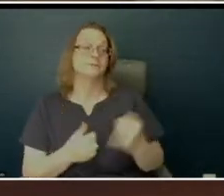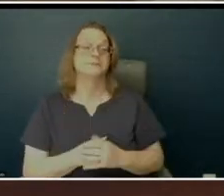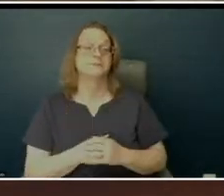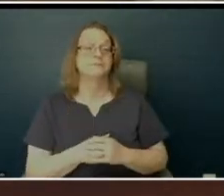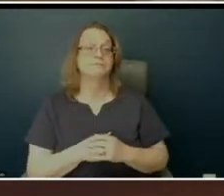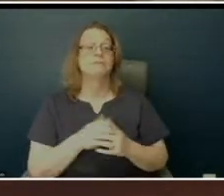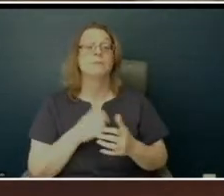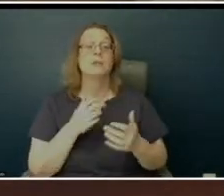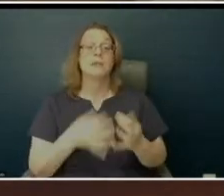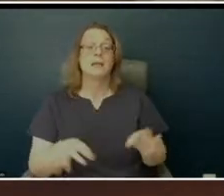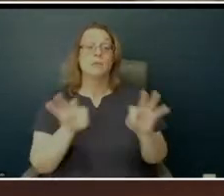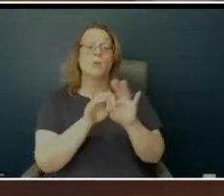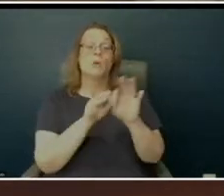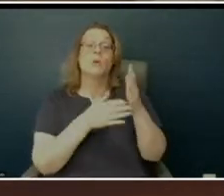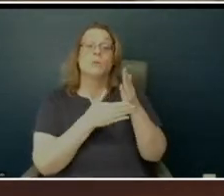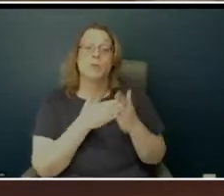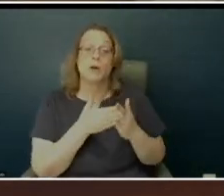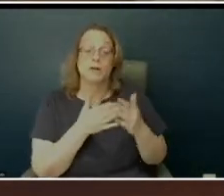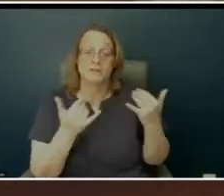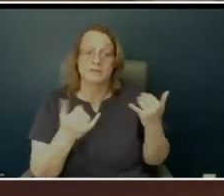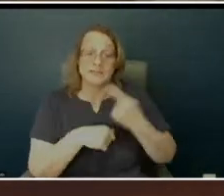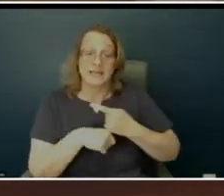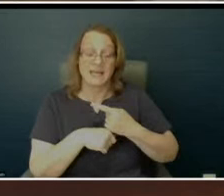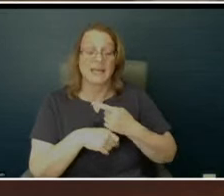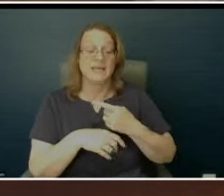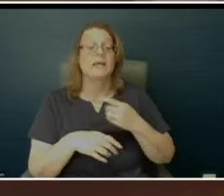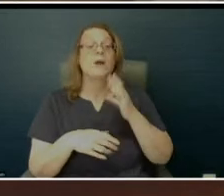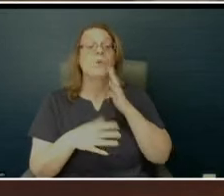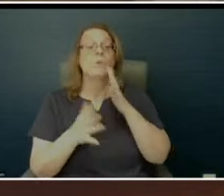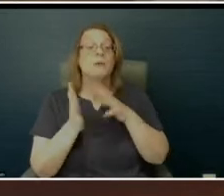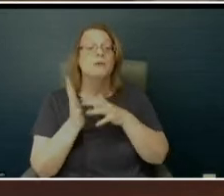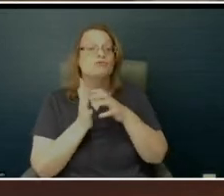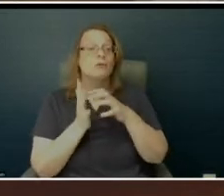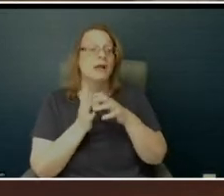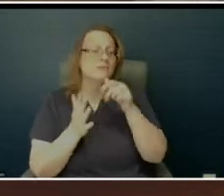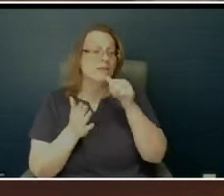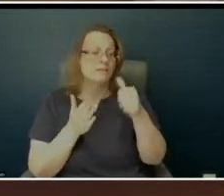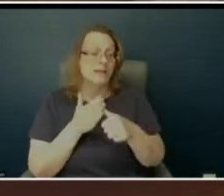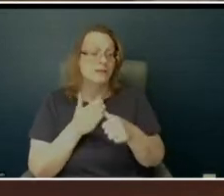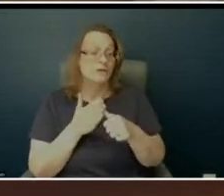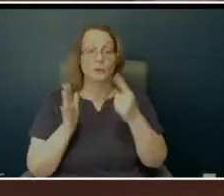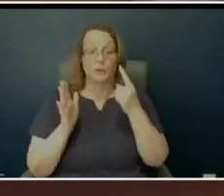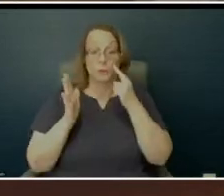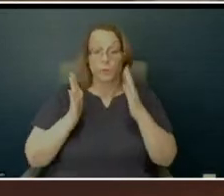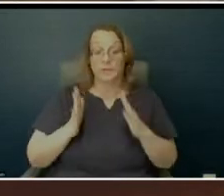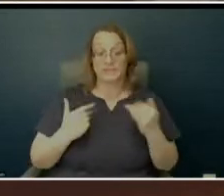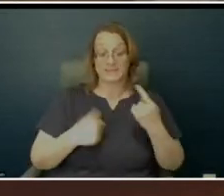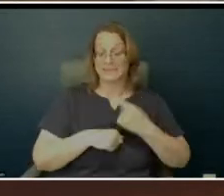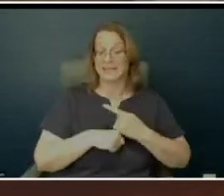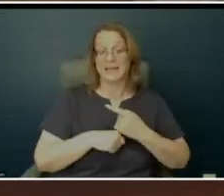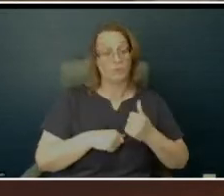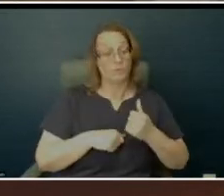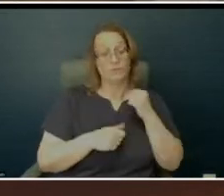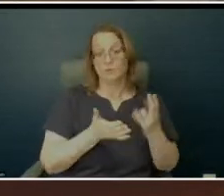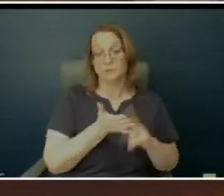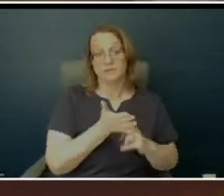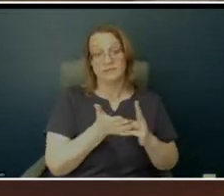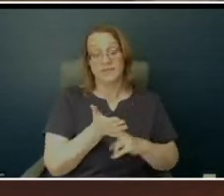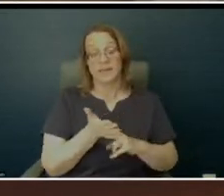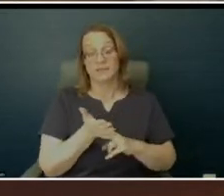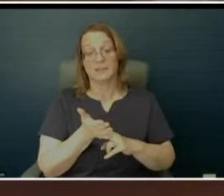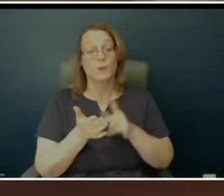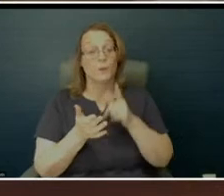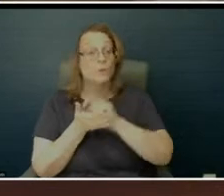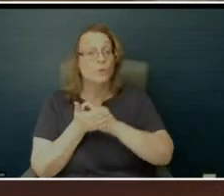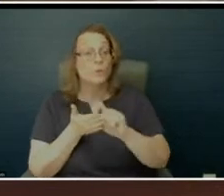draft letter that our witnesses here today refused to sign. This letter was written by Mr. Jeff Clark with